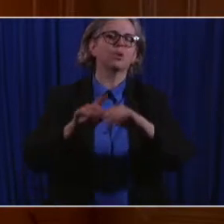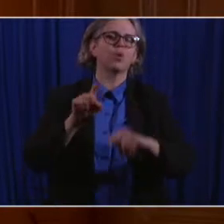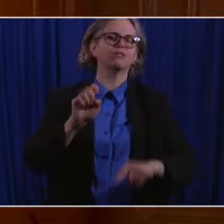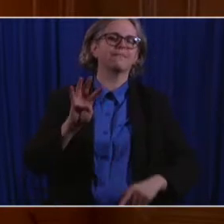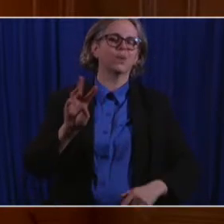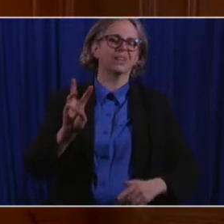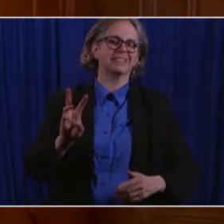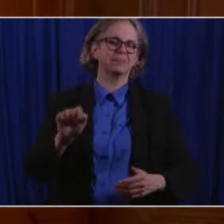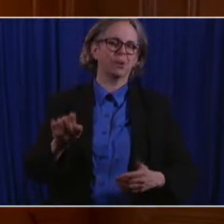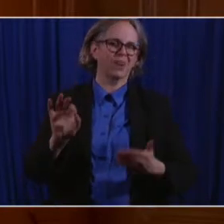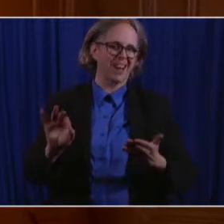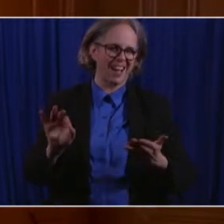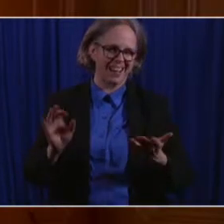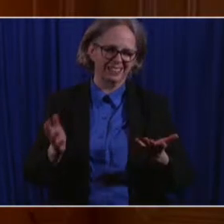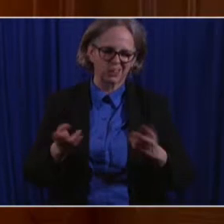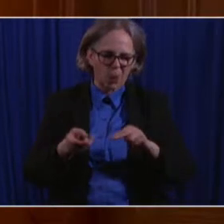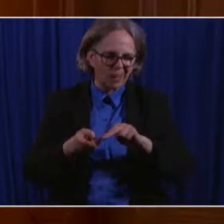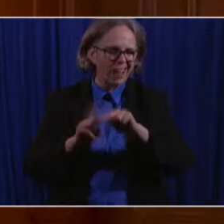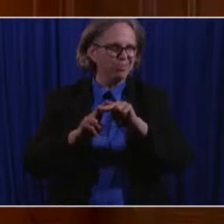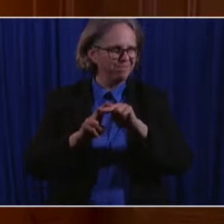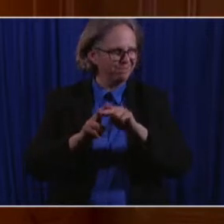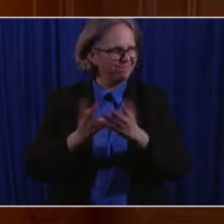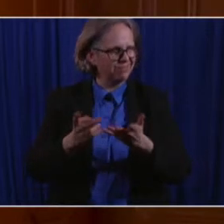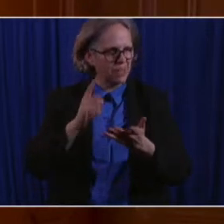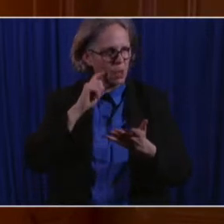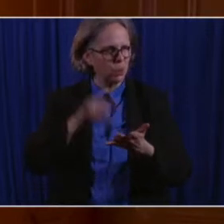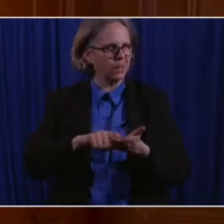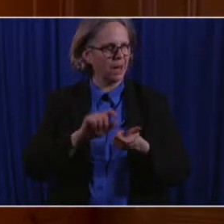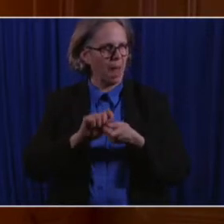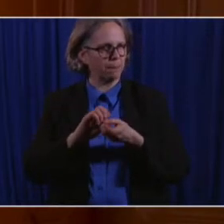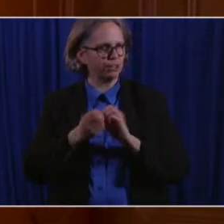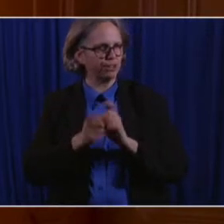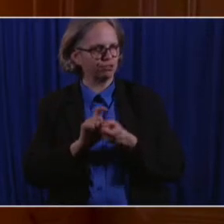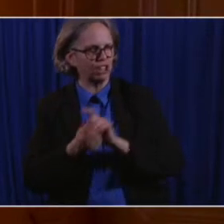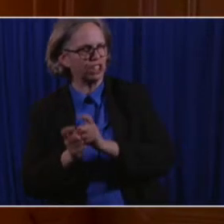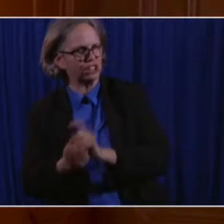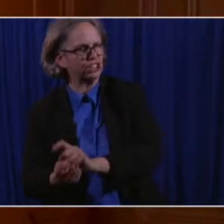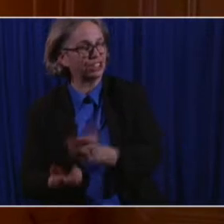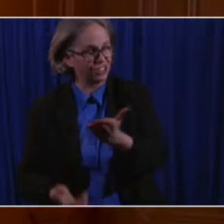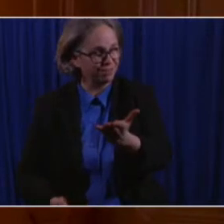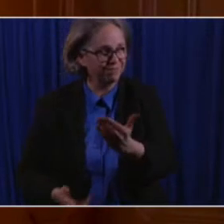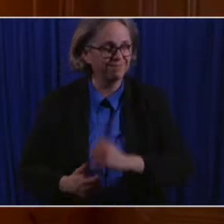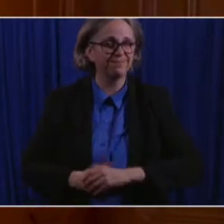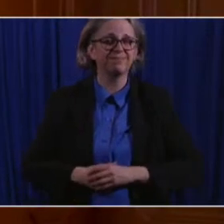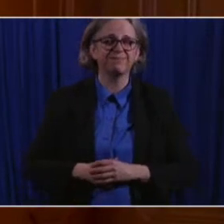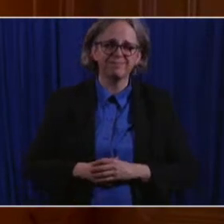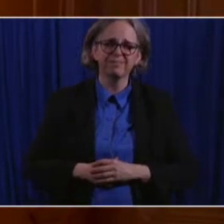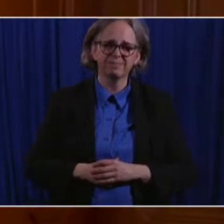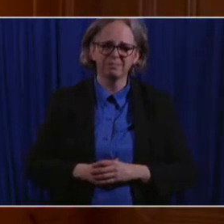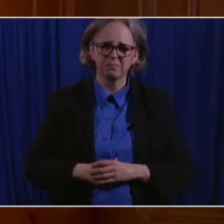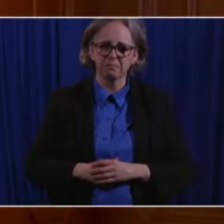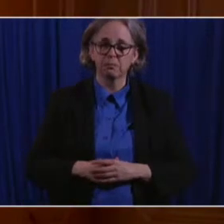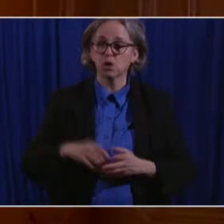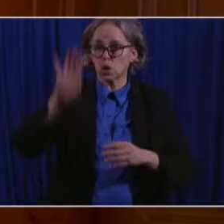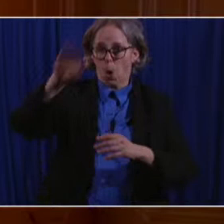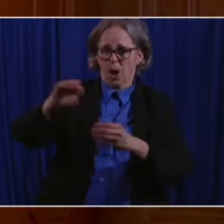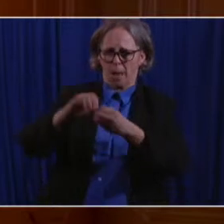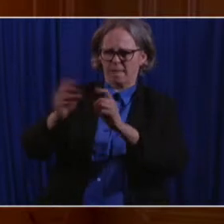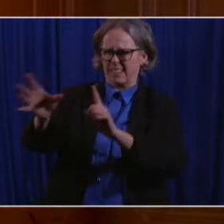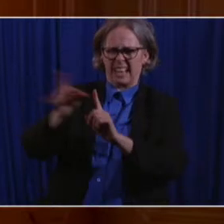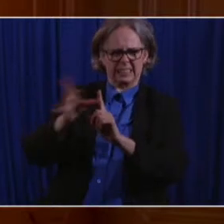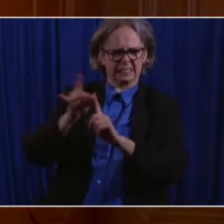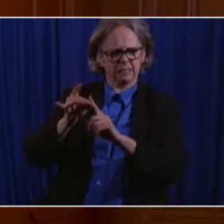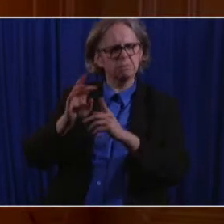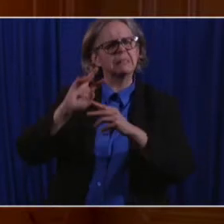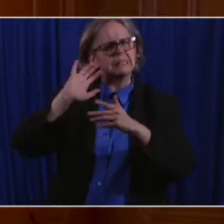146.9, so it's slightly up. Slightly higher than last week. Cases have consistently fallen statewide since our peak in